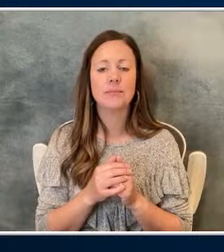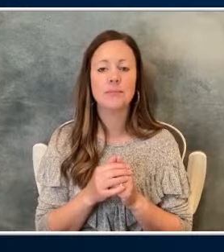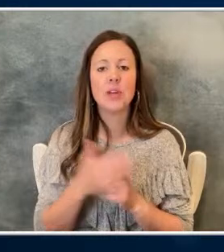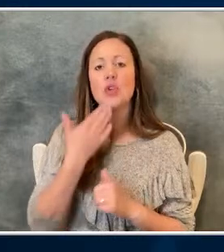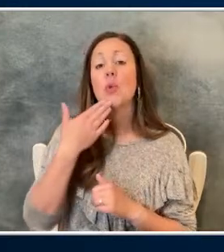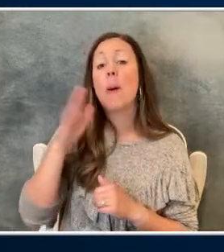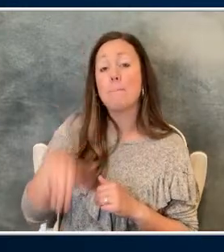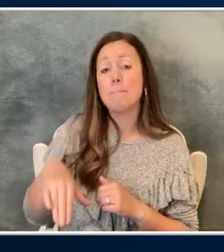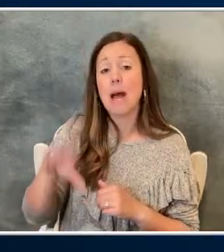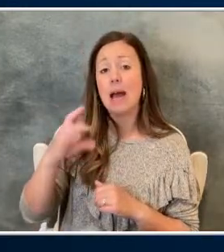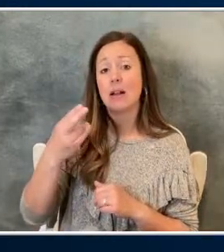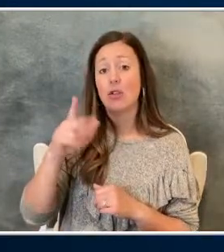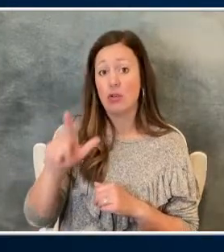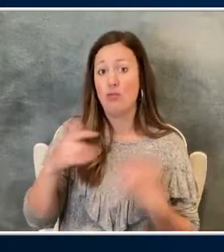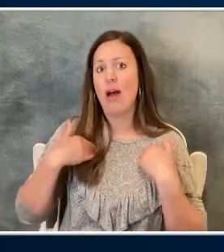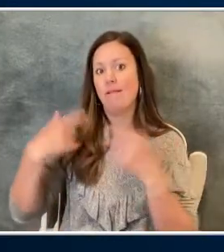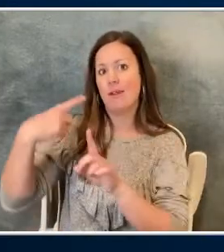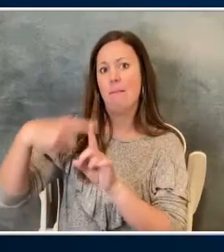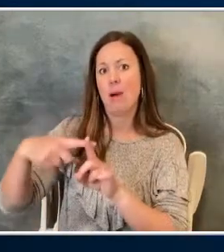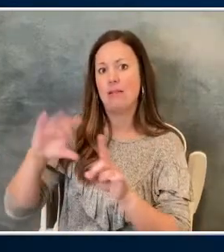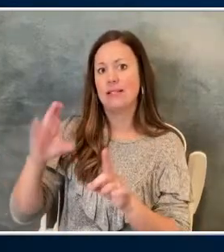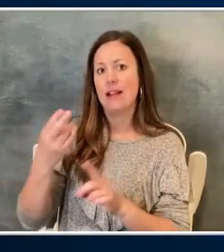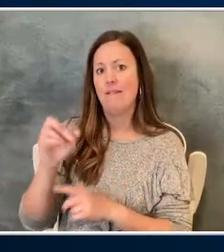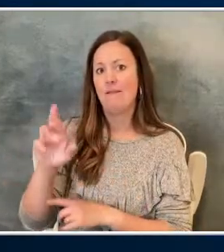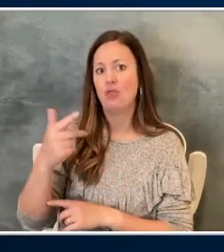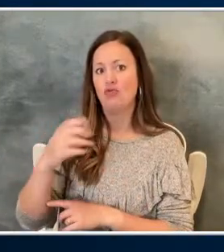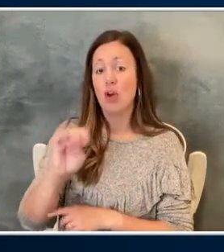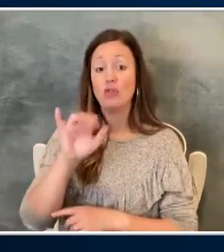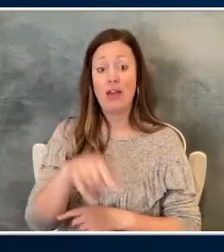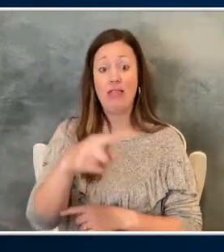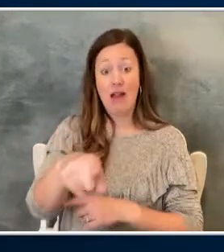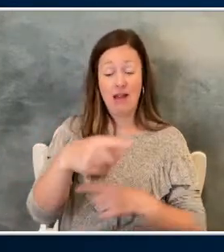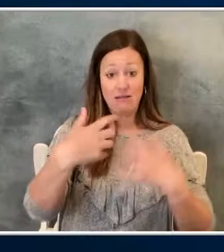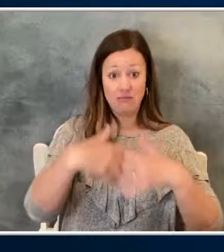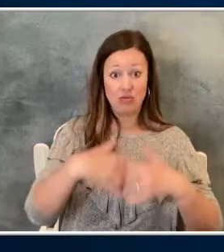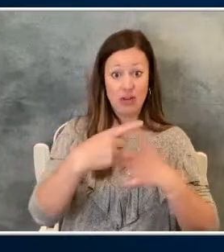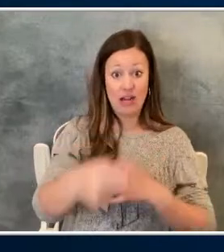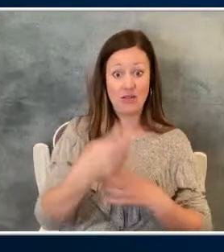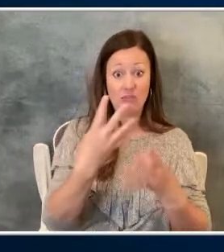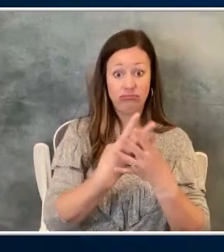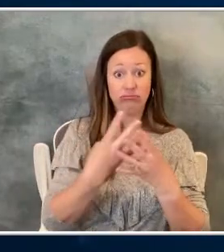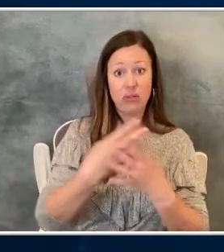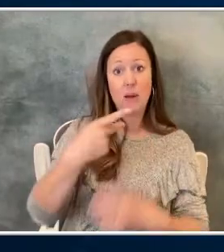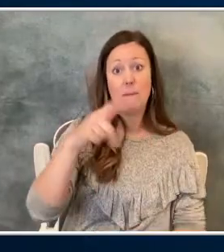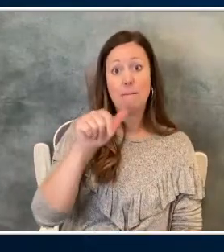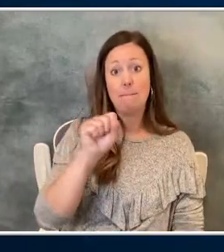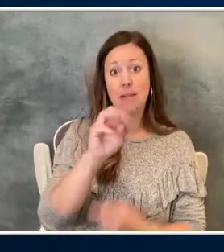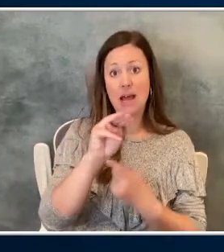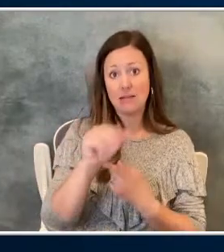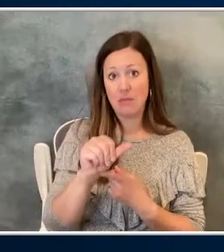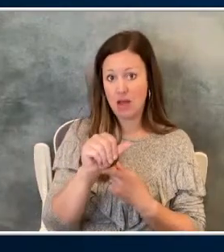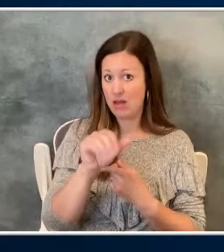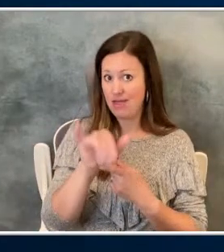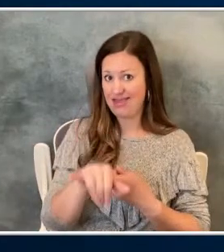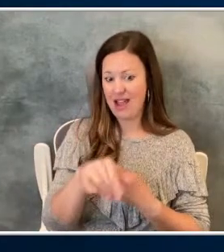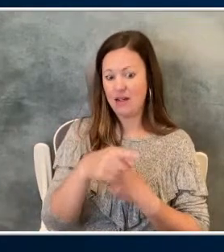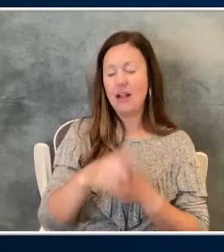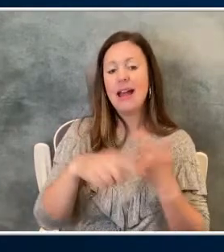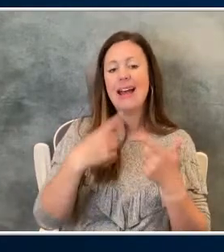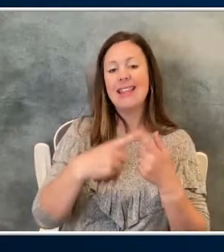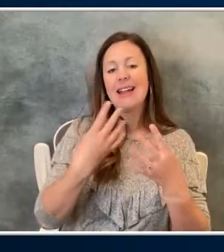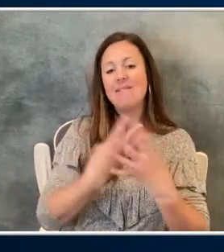to it. And this device filters the plasma from the blood. I mean, that plasma is where the bad cholesterol is. And these filters have